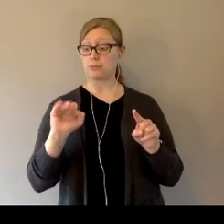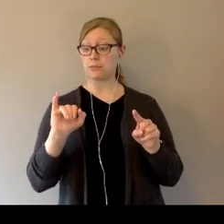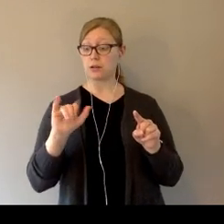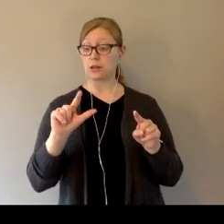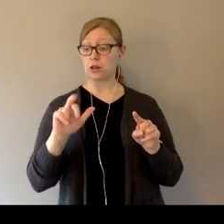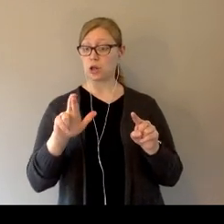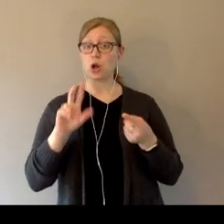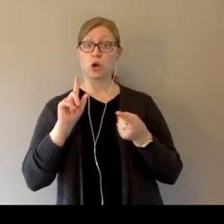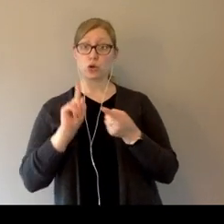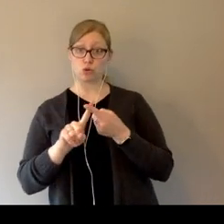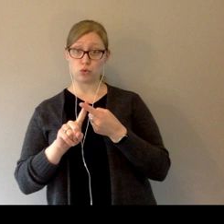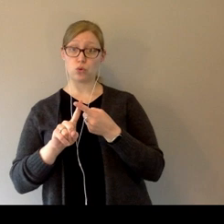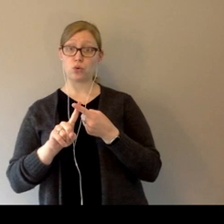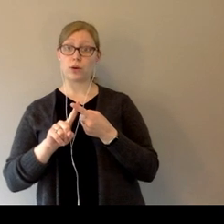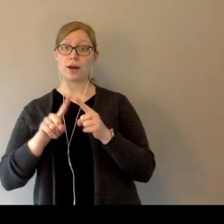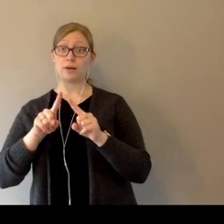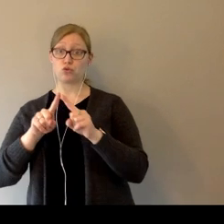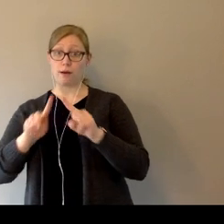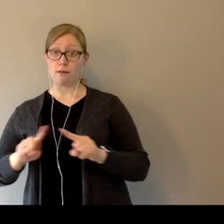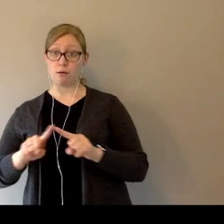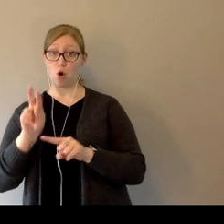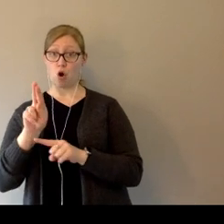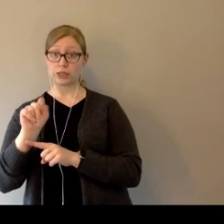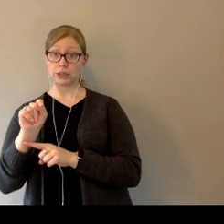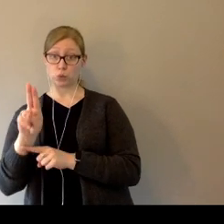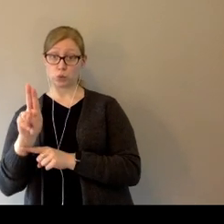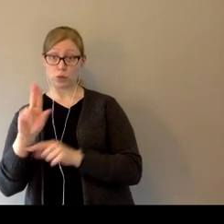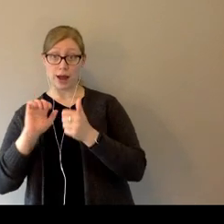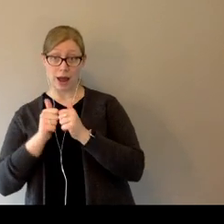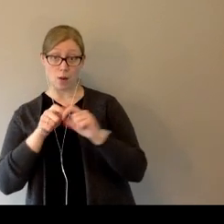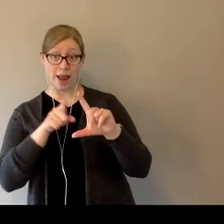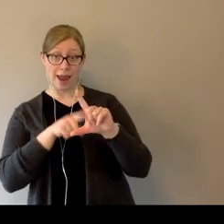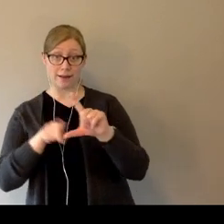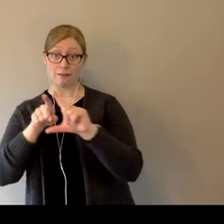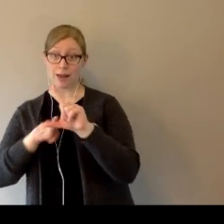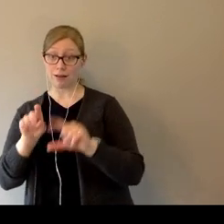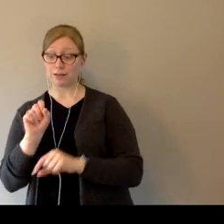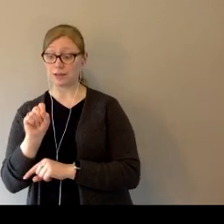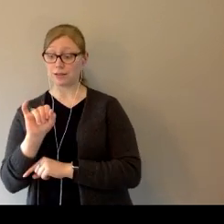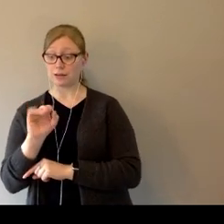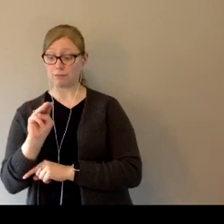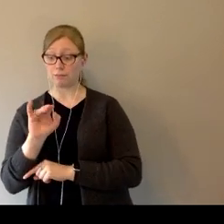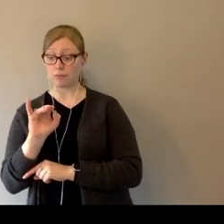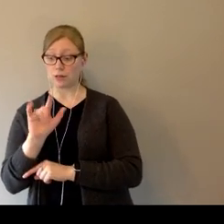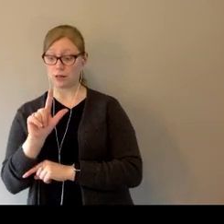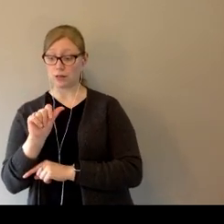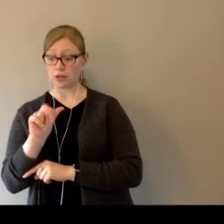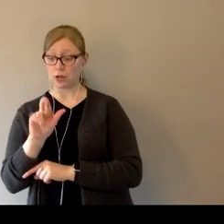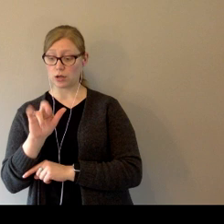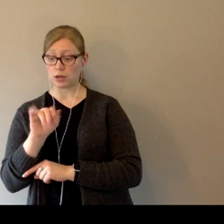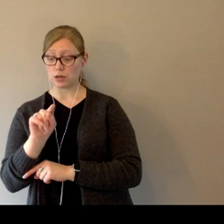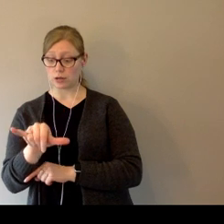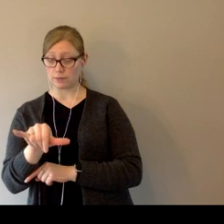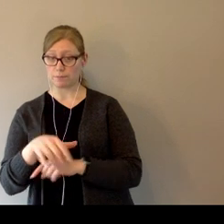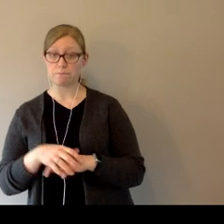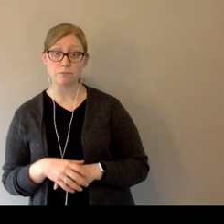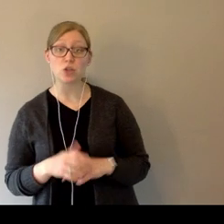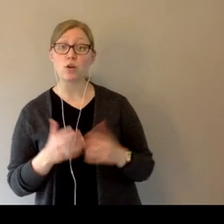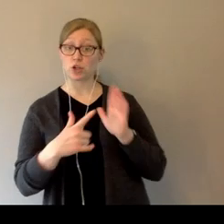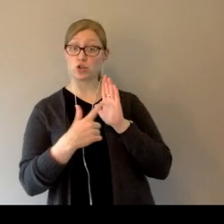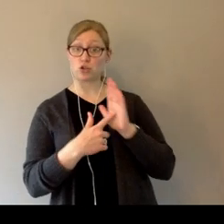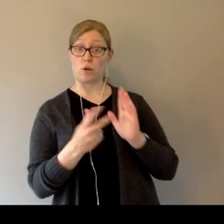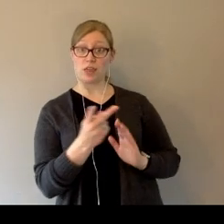And that's by angle-angle similarity. All right, so we've shown the triangles are similar. Now that they're similar, we can use